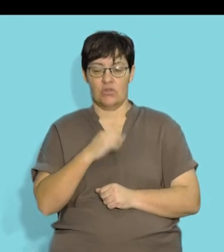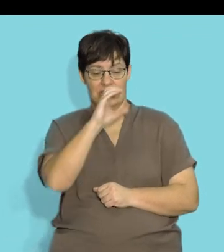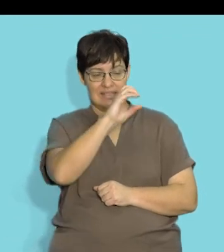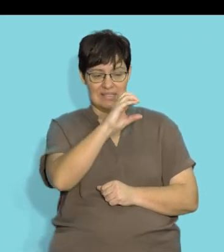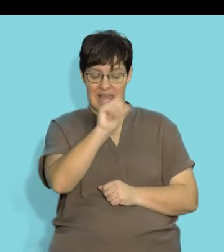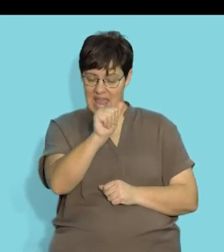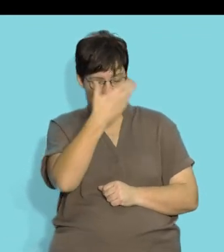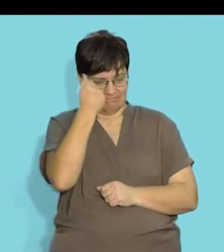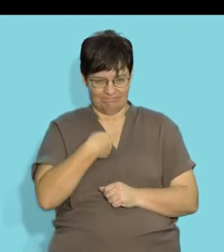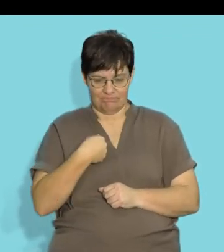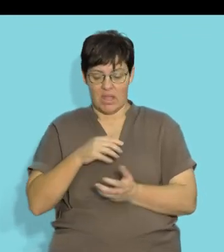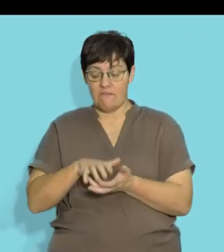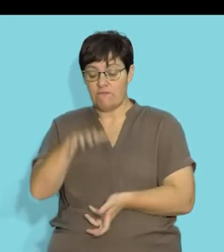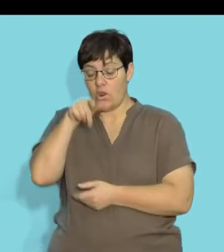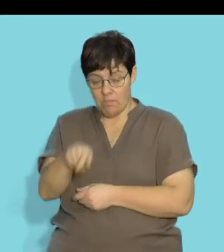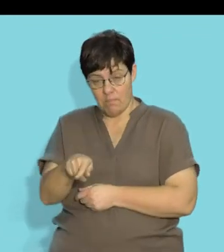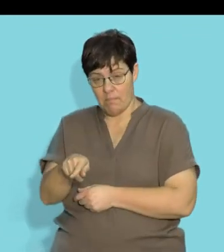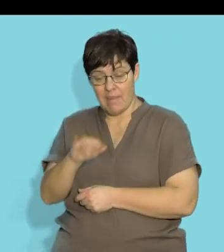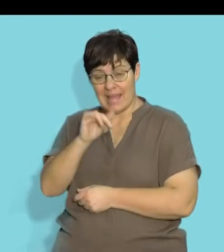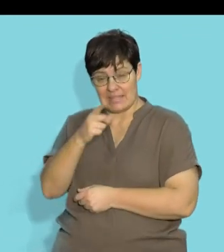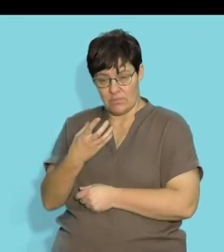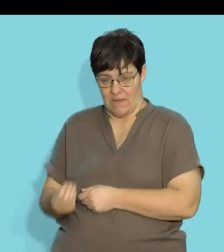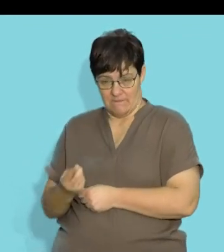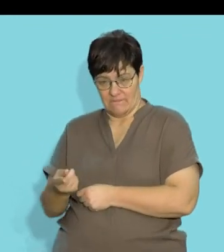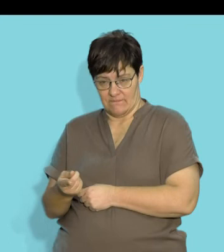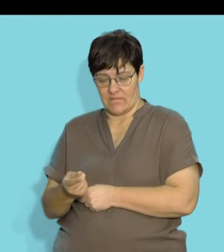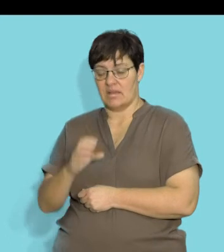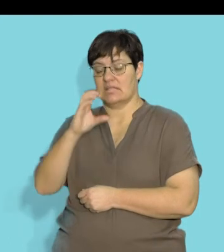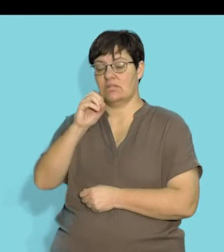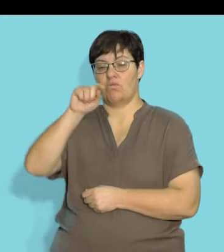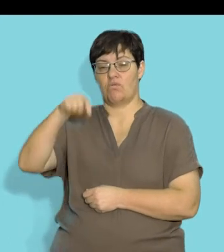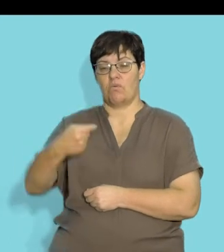unknown, okay? The volume of acid that we used is equals to